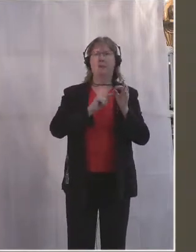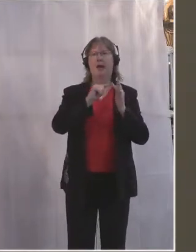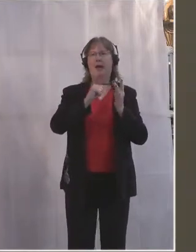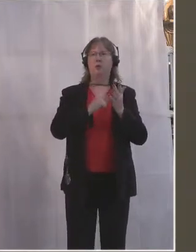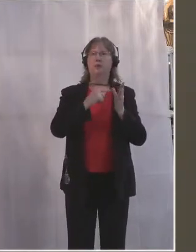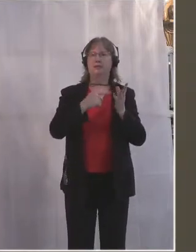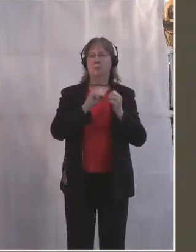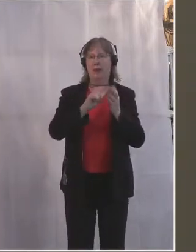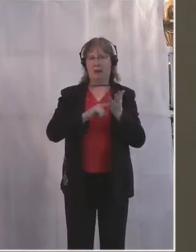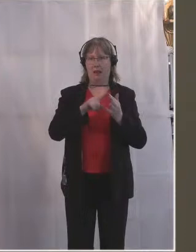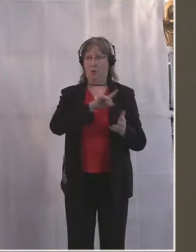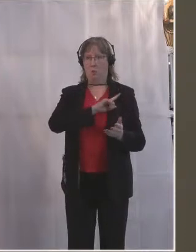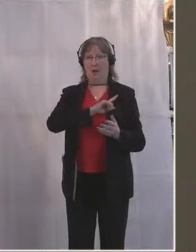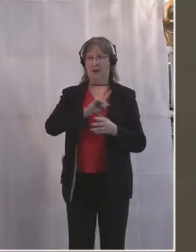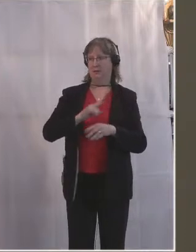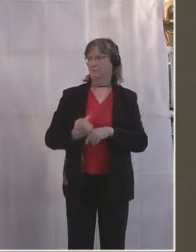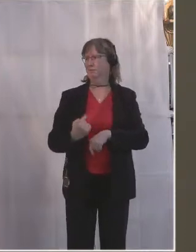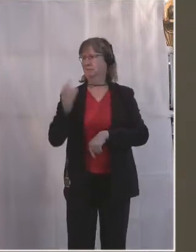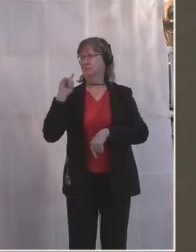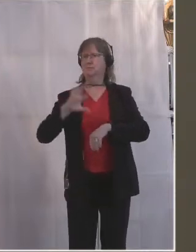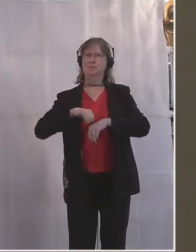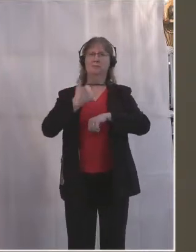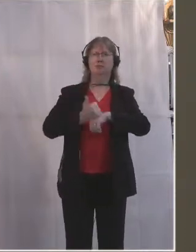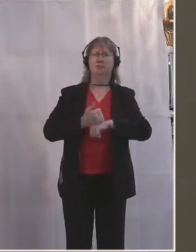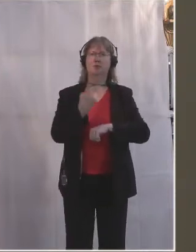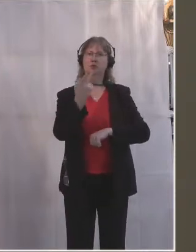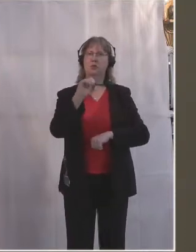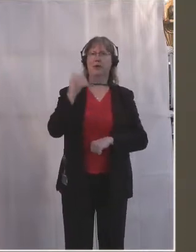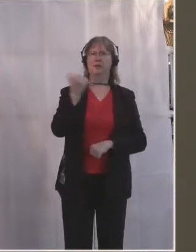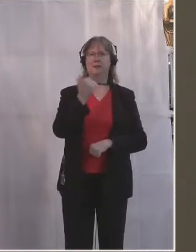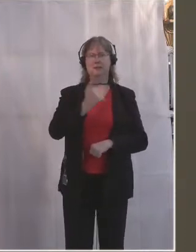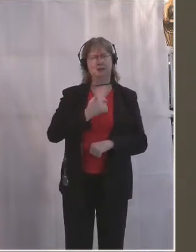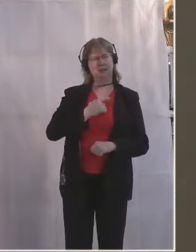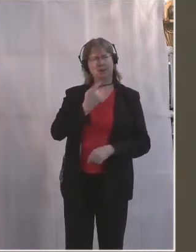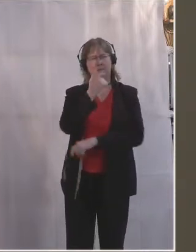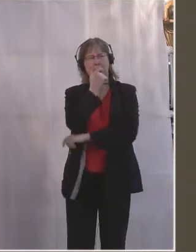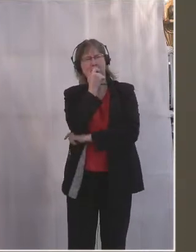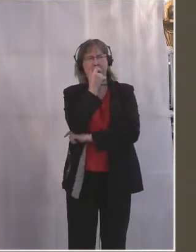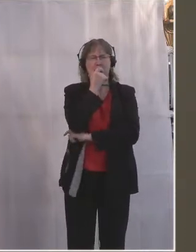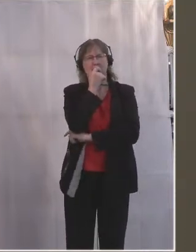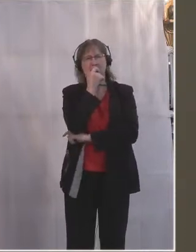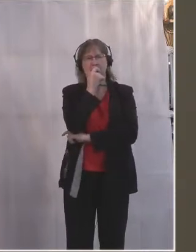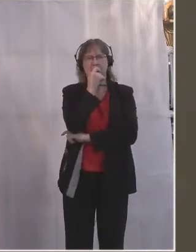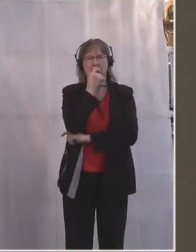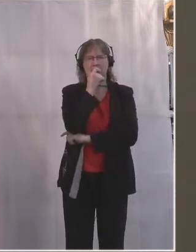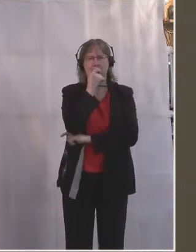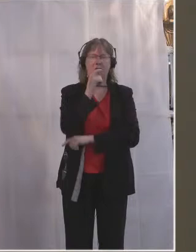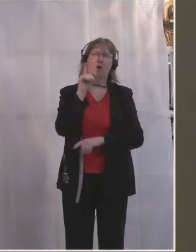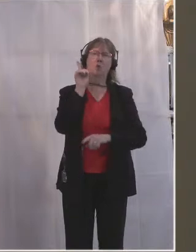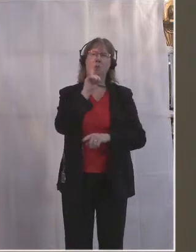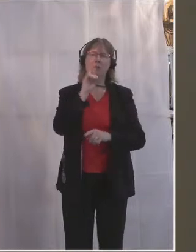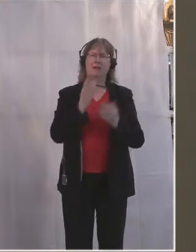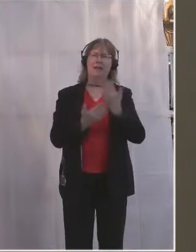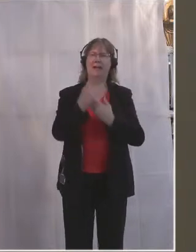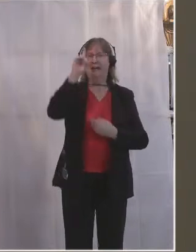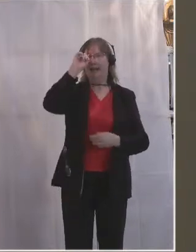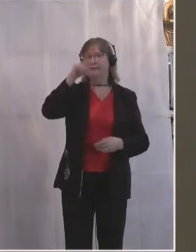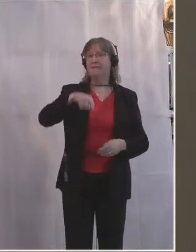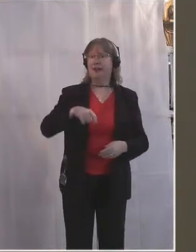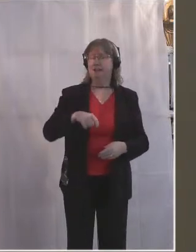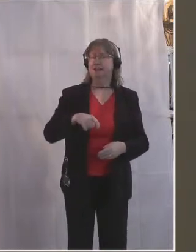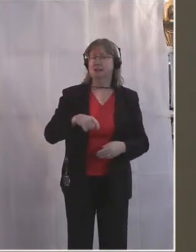in 2016, I started exploring the idea for a prize for women innovators. And it